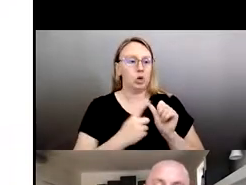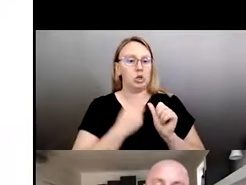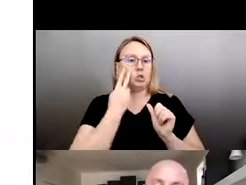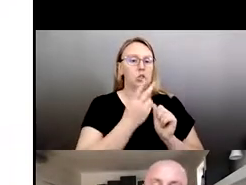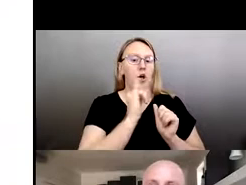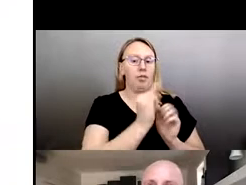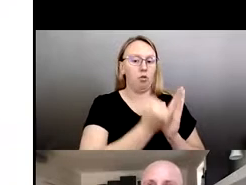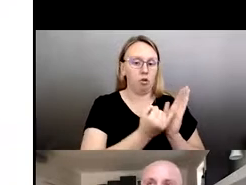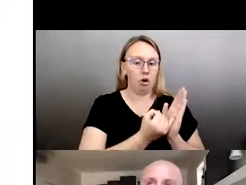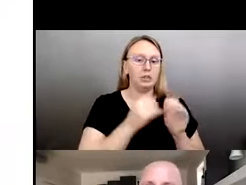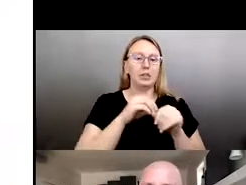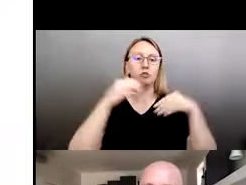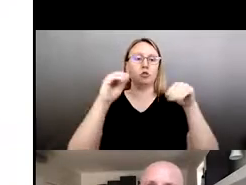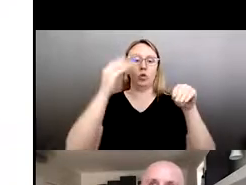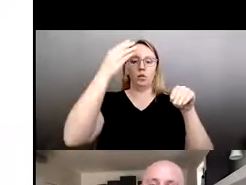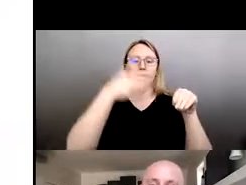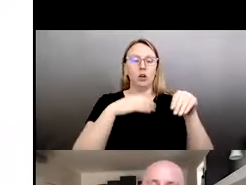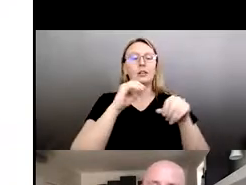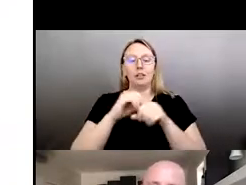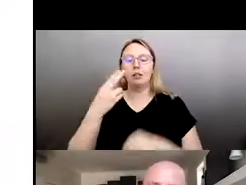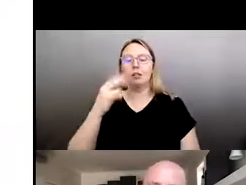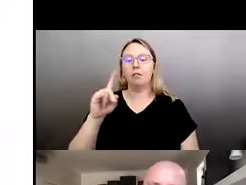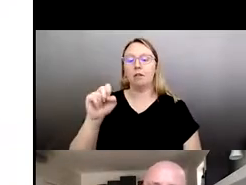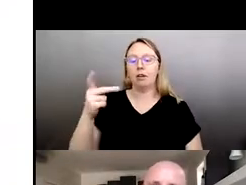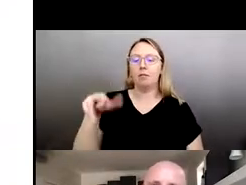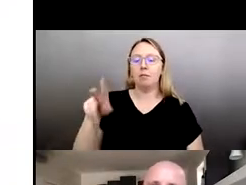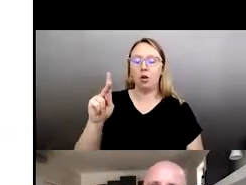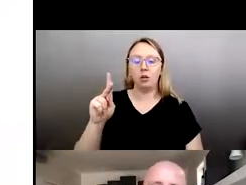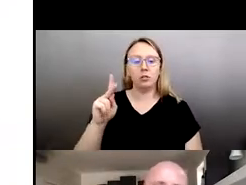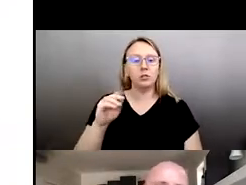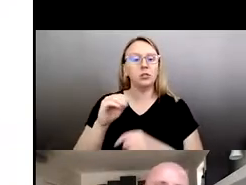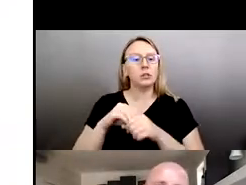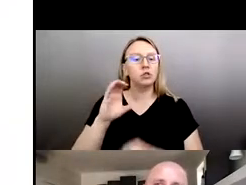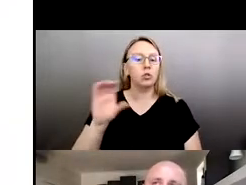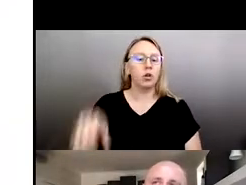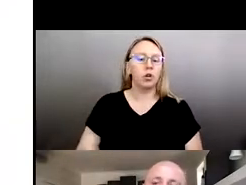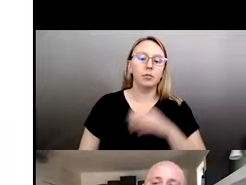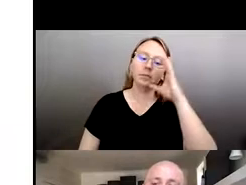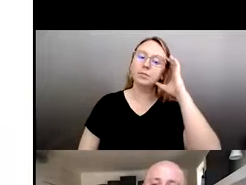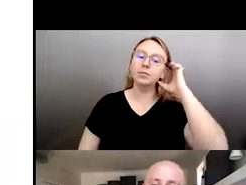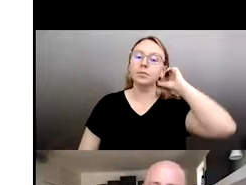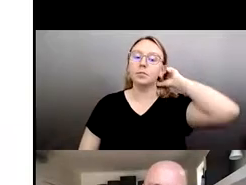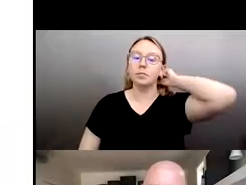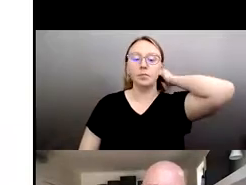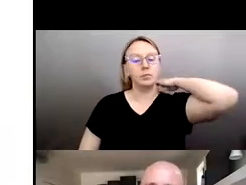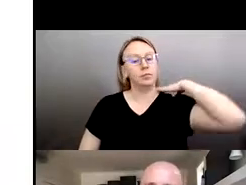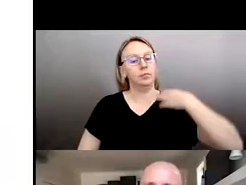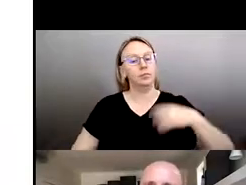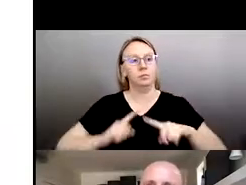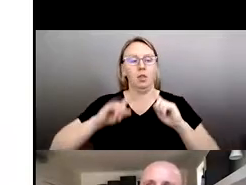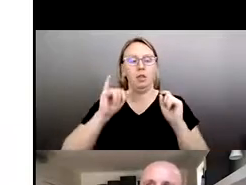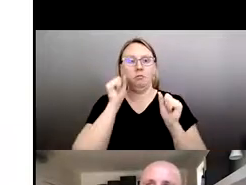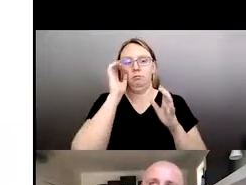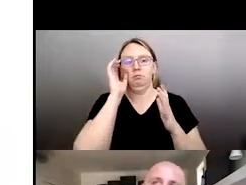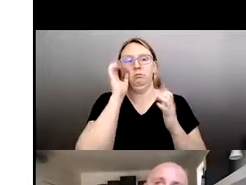in the Hyde Park neighborhood in Chicago. But Worsam was completely blown away by Yocum's work. And so